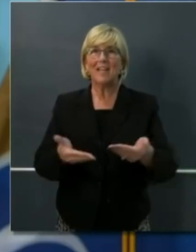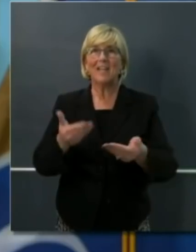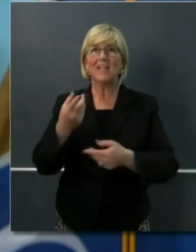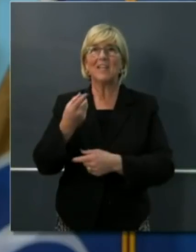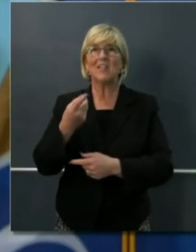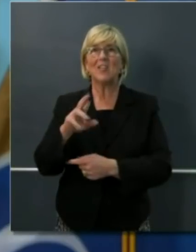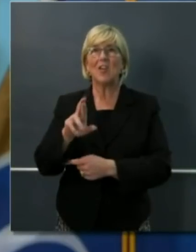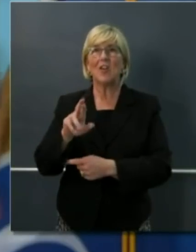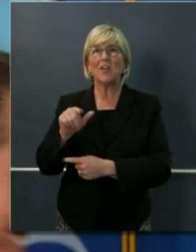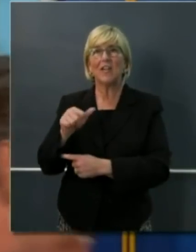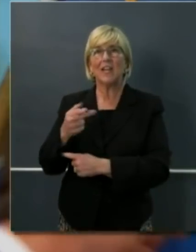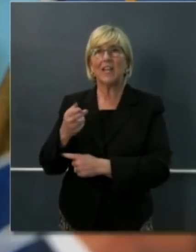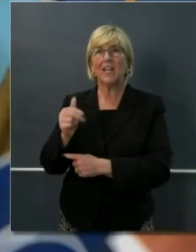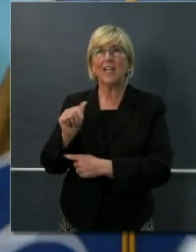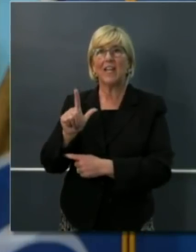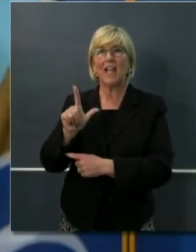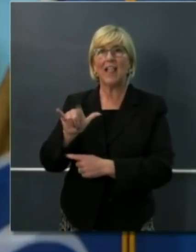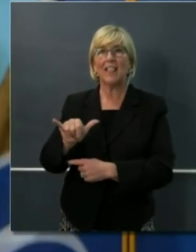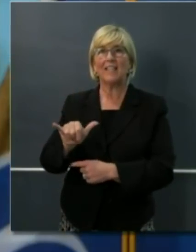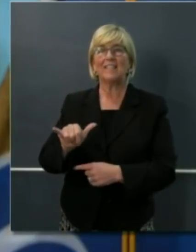Dr. Galley.